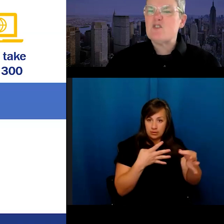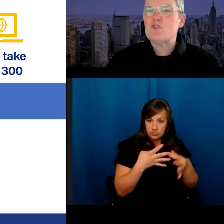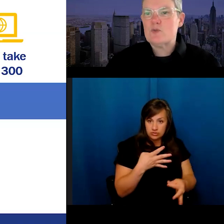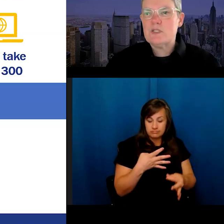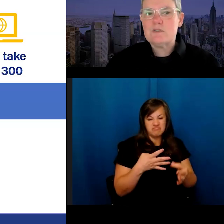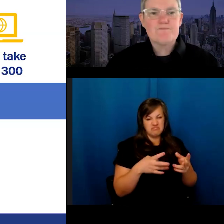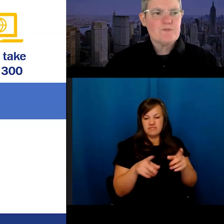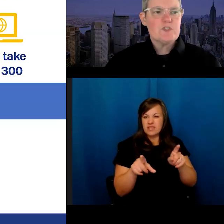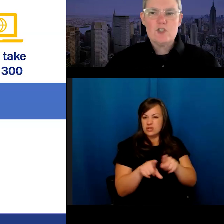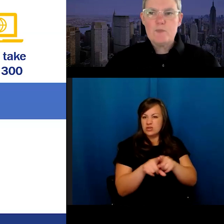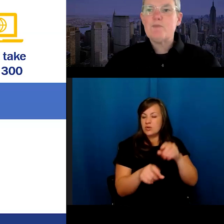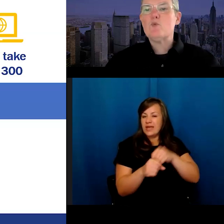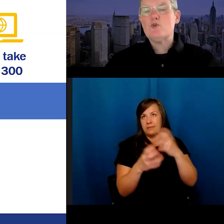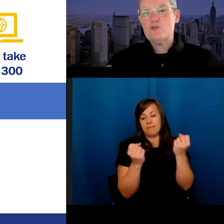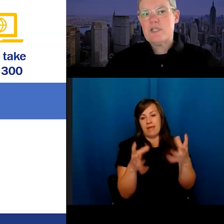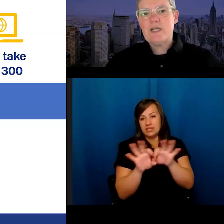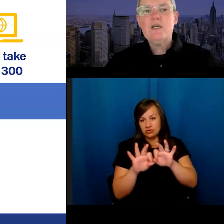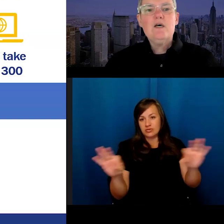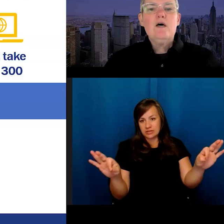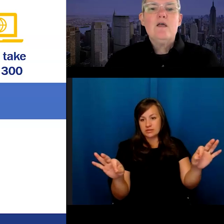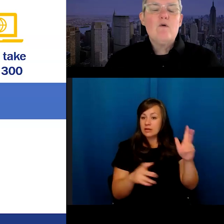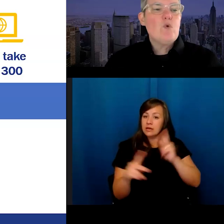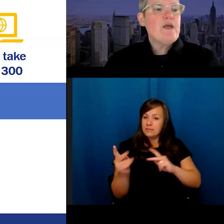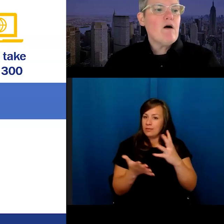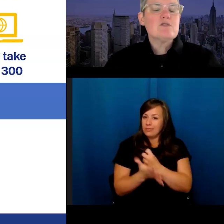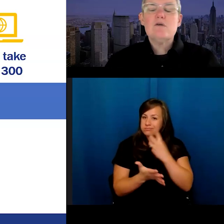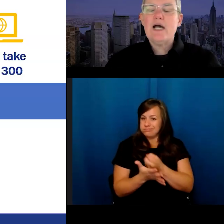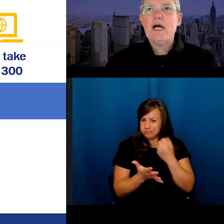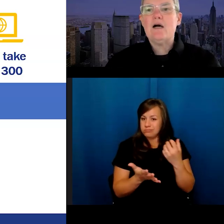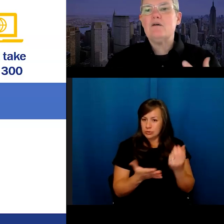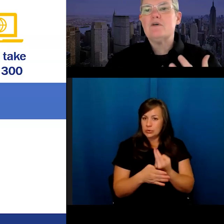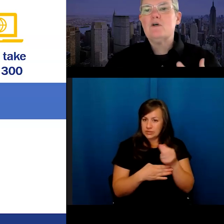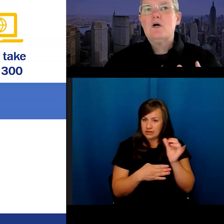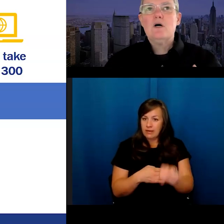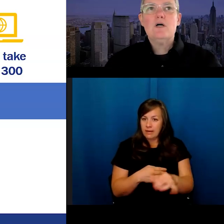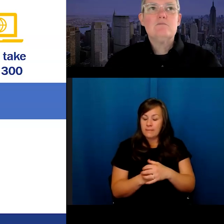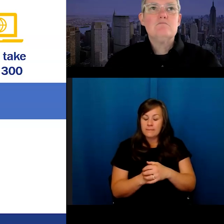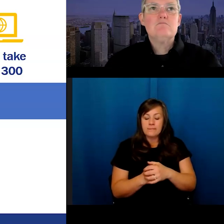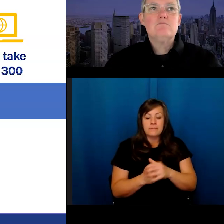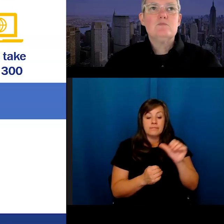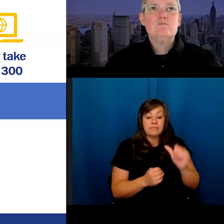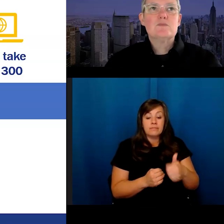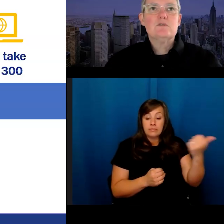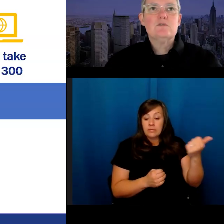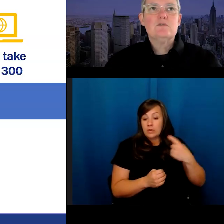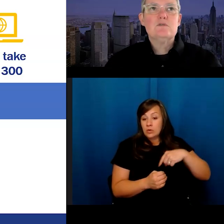in several degrees. So people will use that. We also have